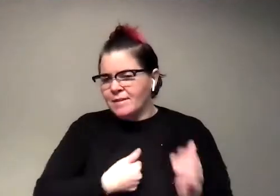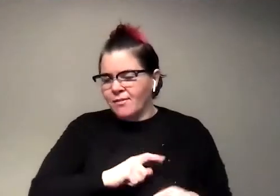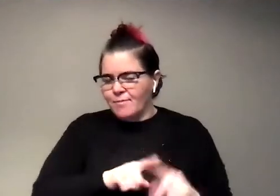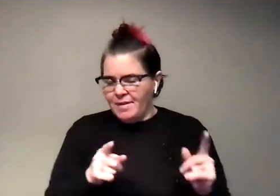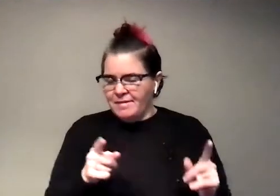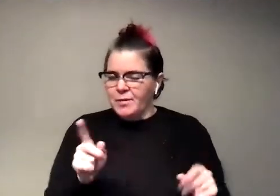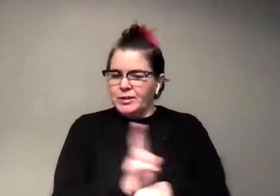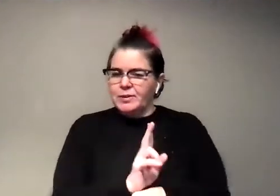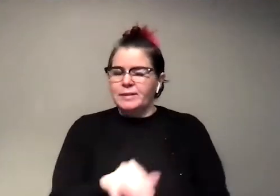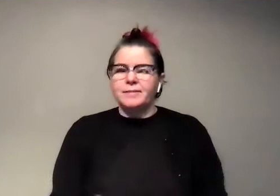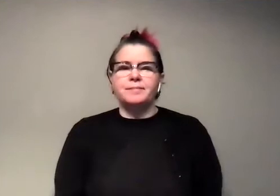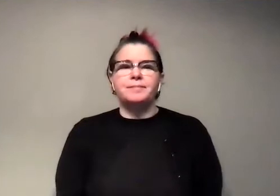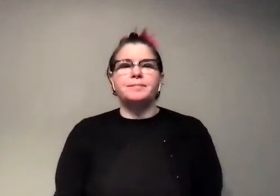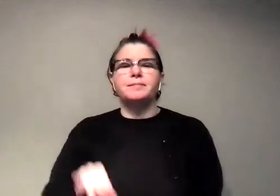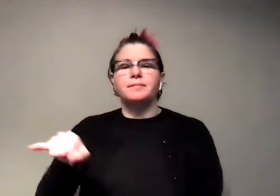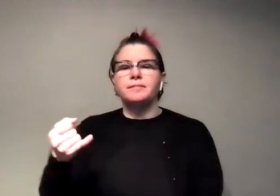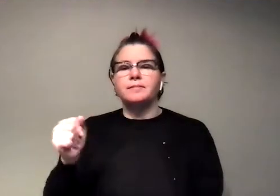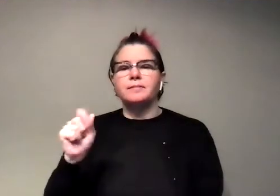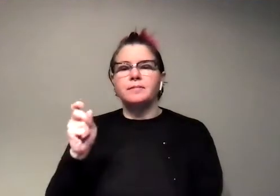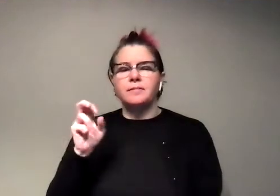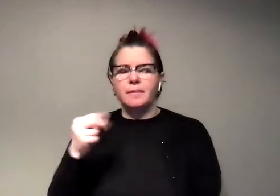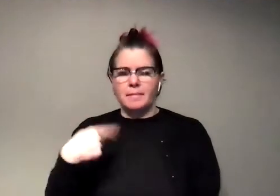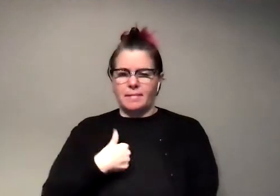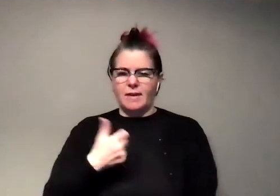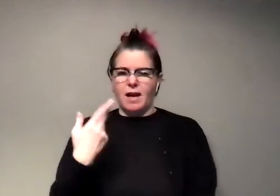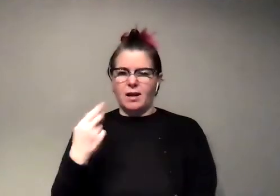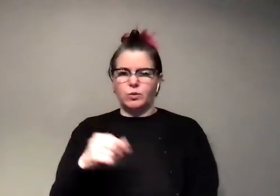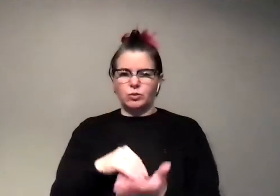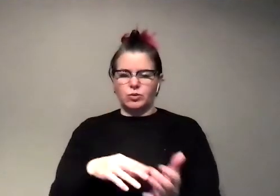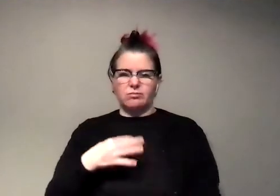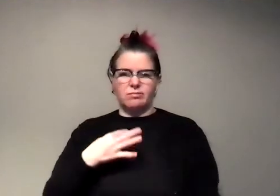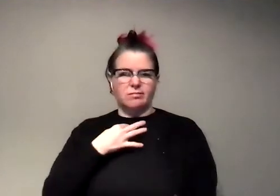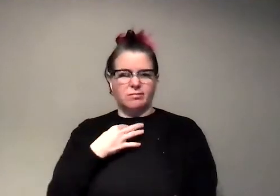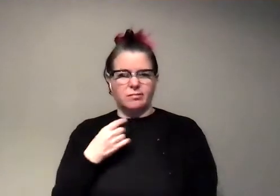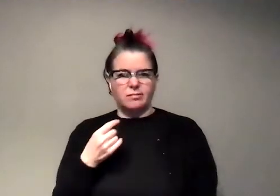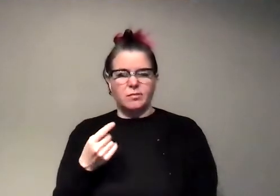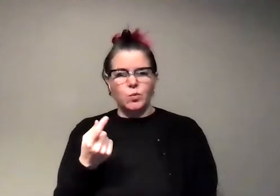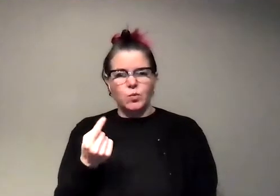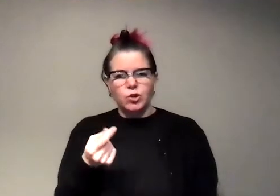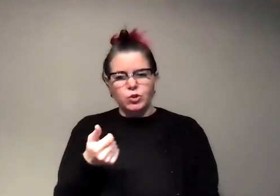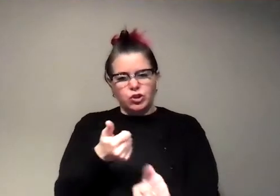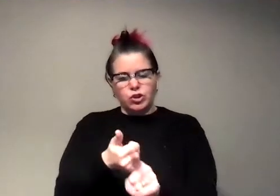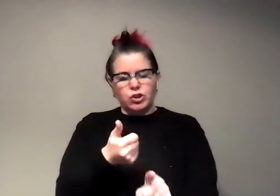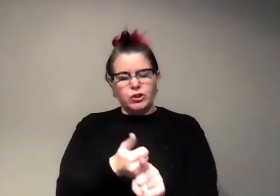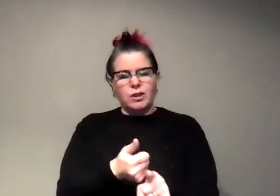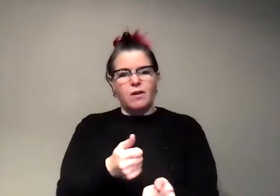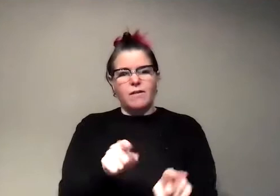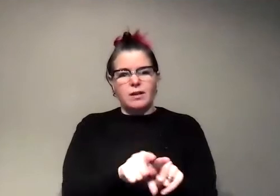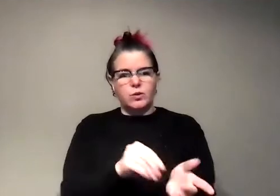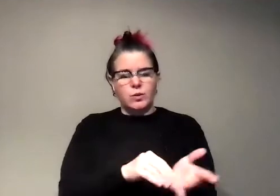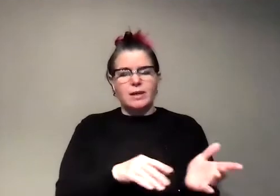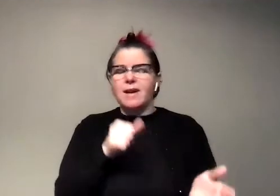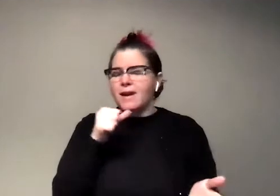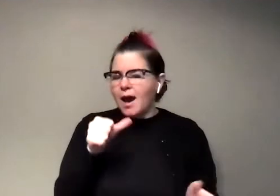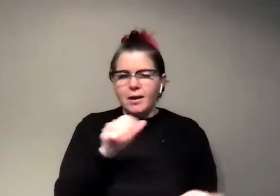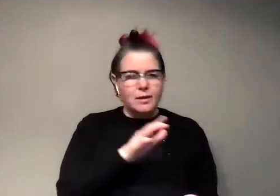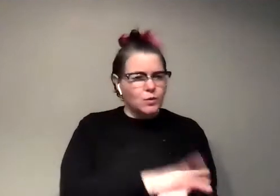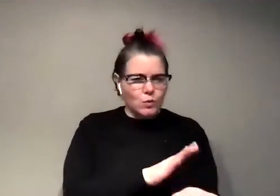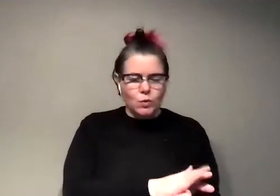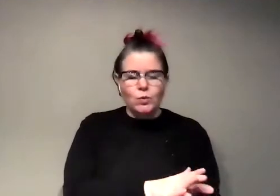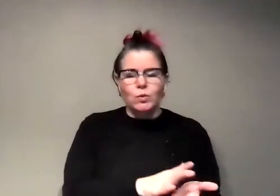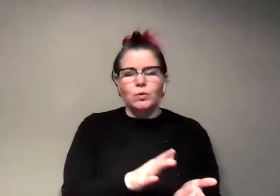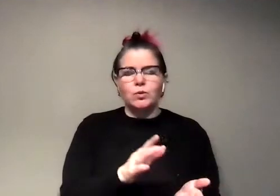Okay, from Jaden, as a high school student, I was wondering what are some things that you did as a student outside of school that helped you find what career you'd like